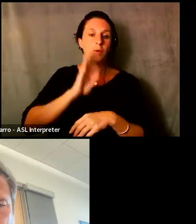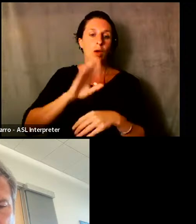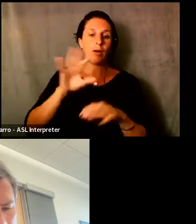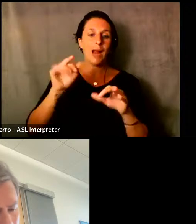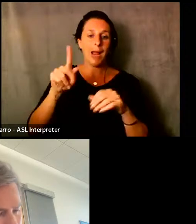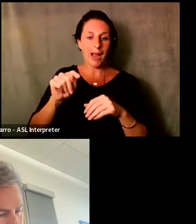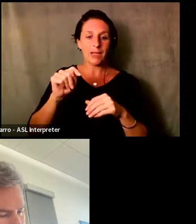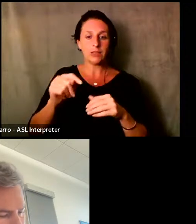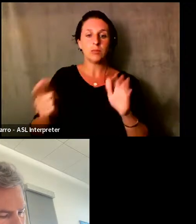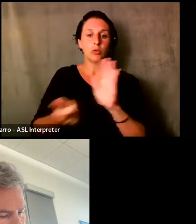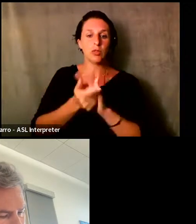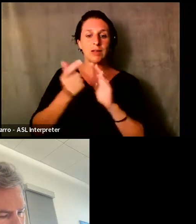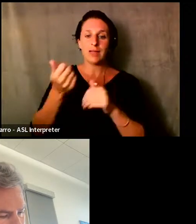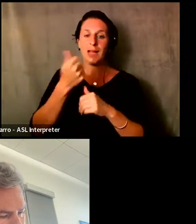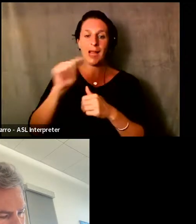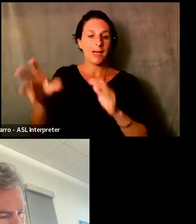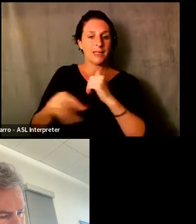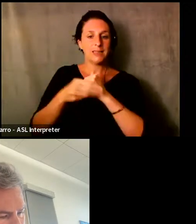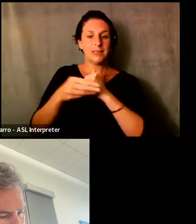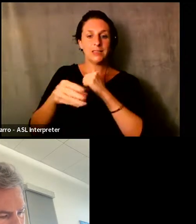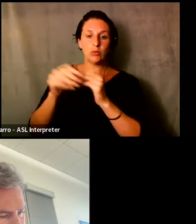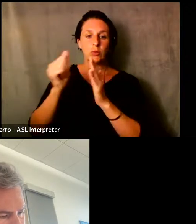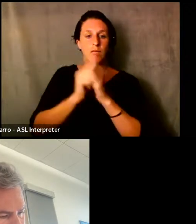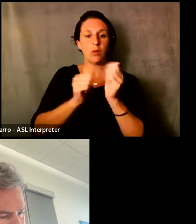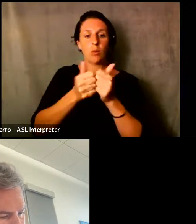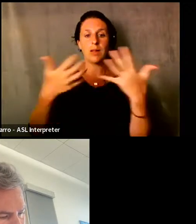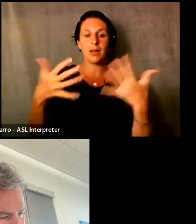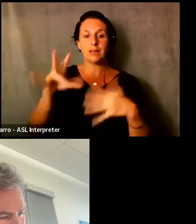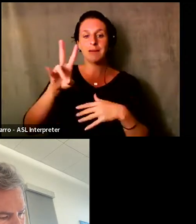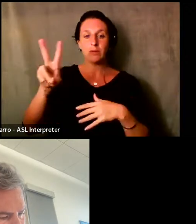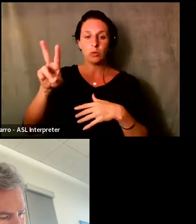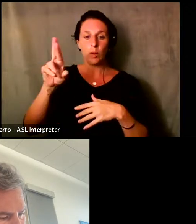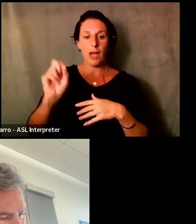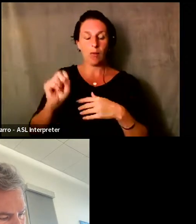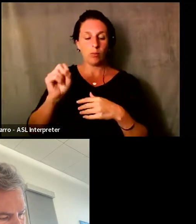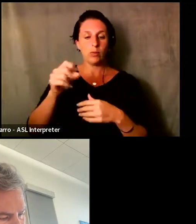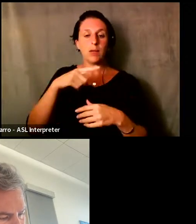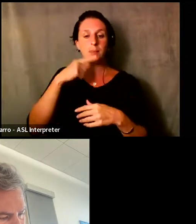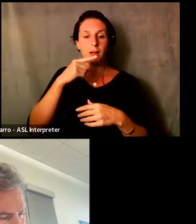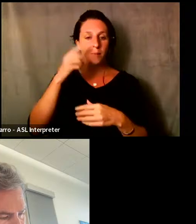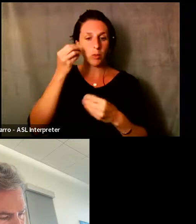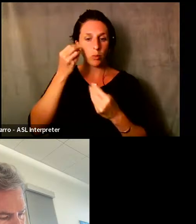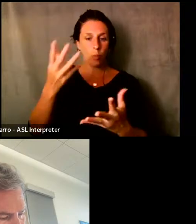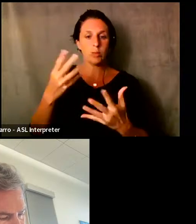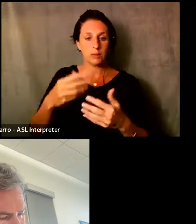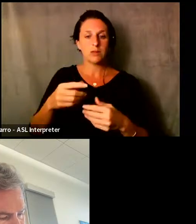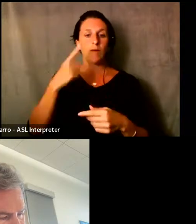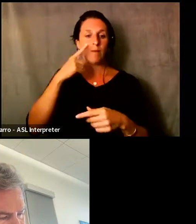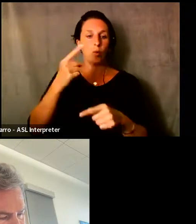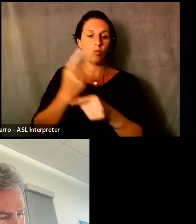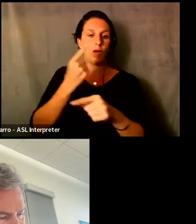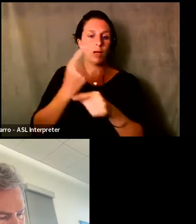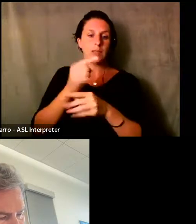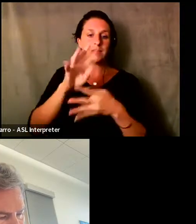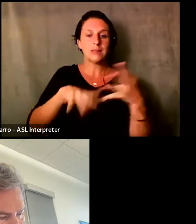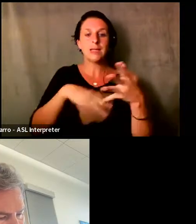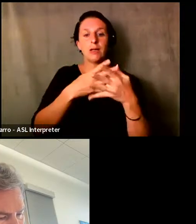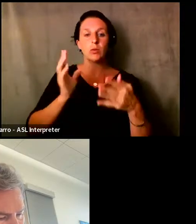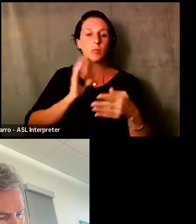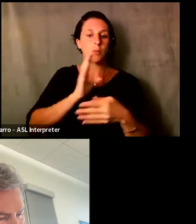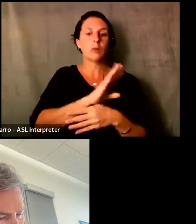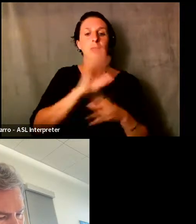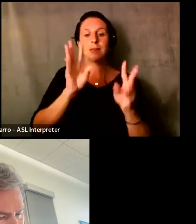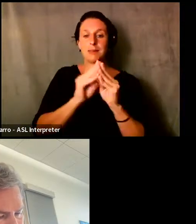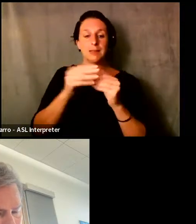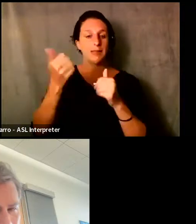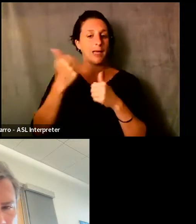any additions to the agenda without a 72-hour public notice for regularly scheduled board meetings. Are there